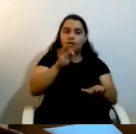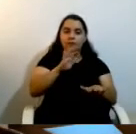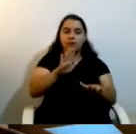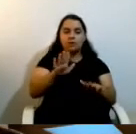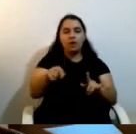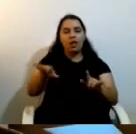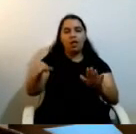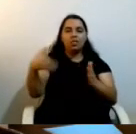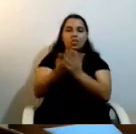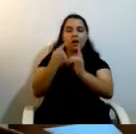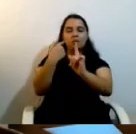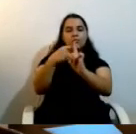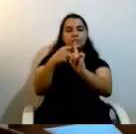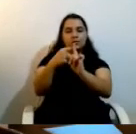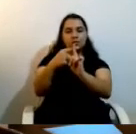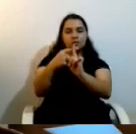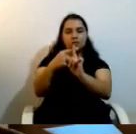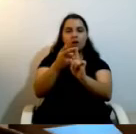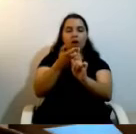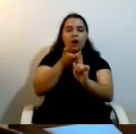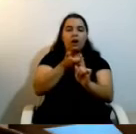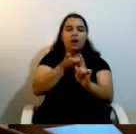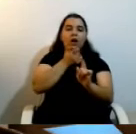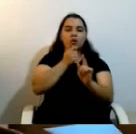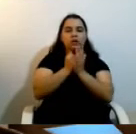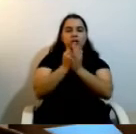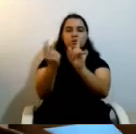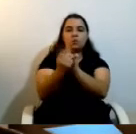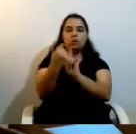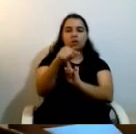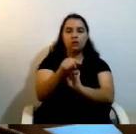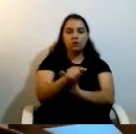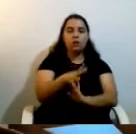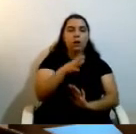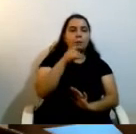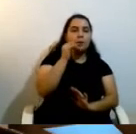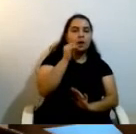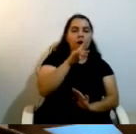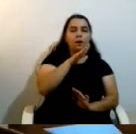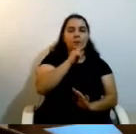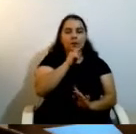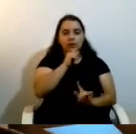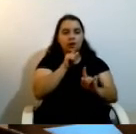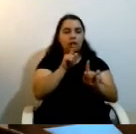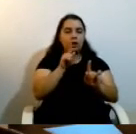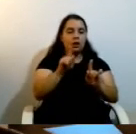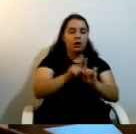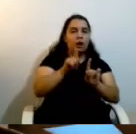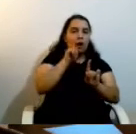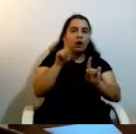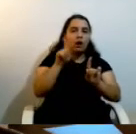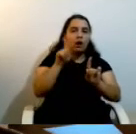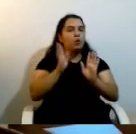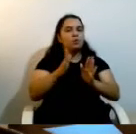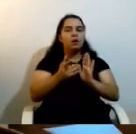Parents and siblings would be relieved from being on duty all the time, could get more